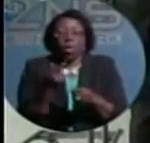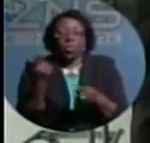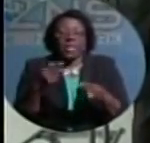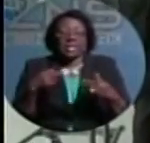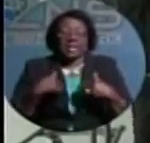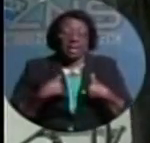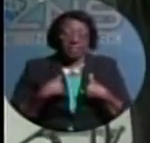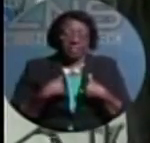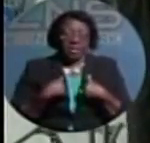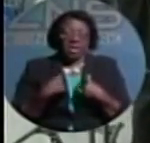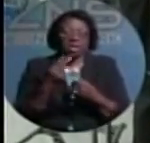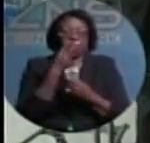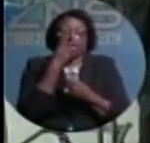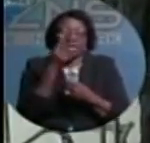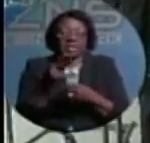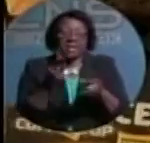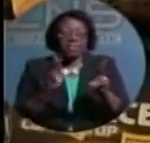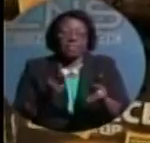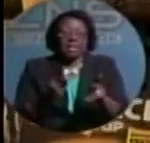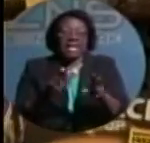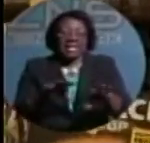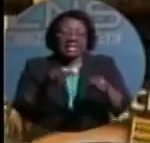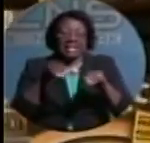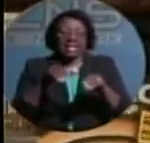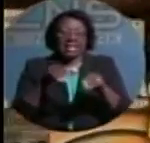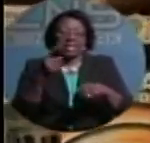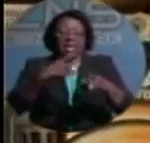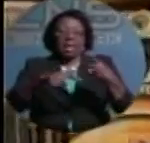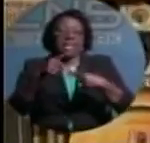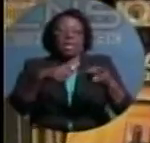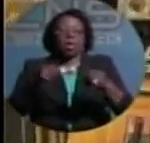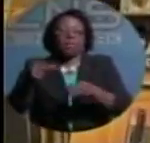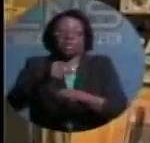accommodate. So you can see they're taking that seriously. Yeah, this store is stocked